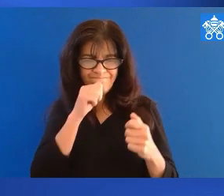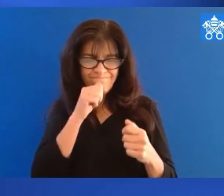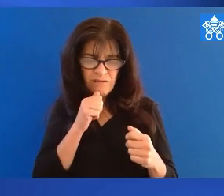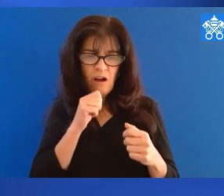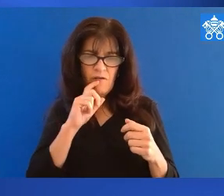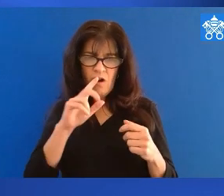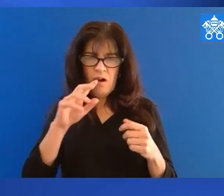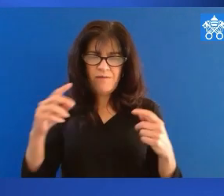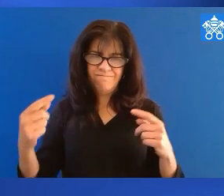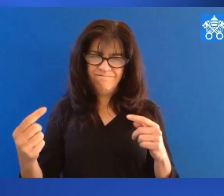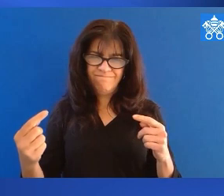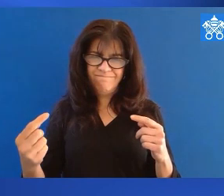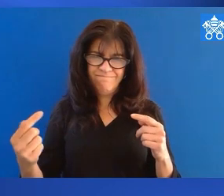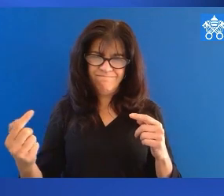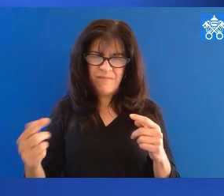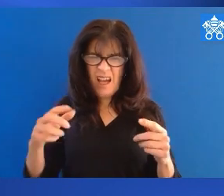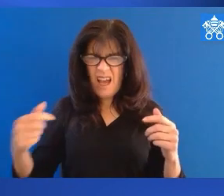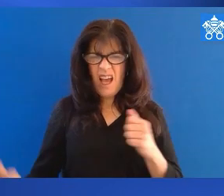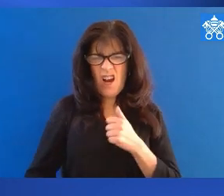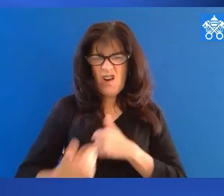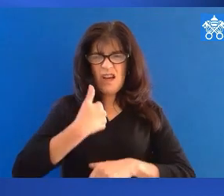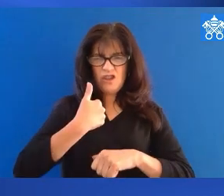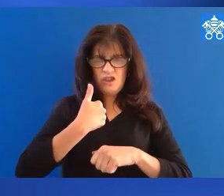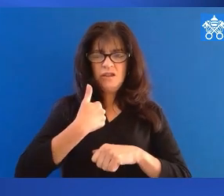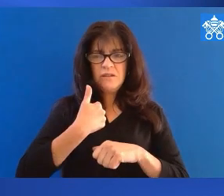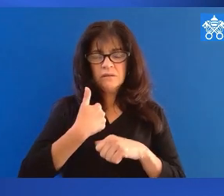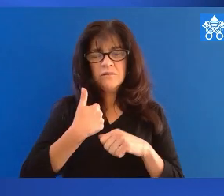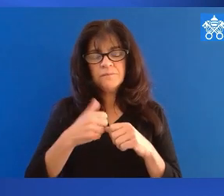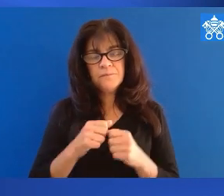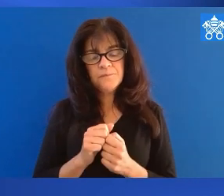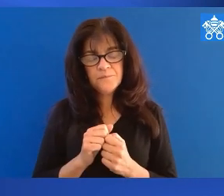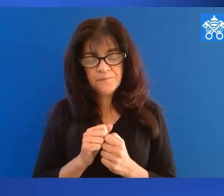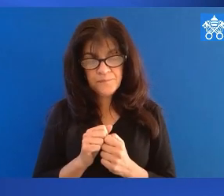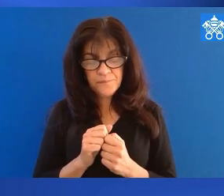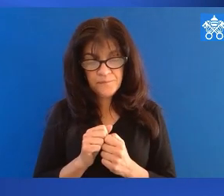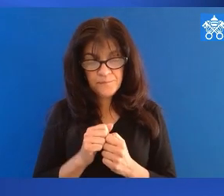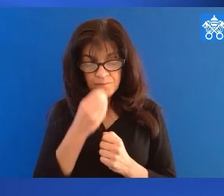We pray for those who suffer the martyrdom of aggression.